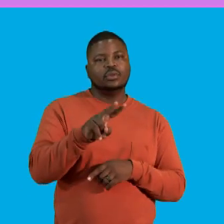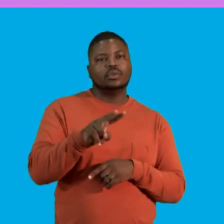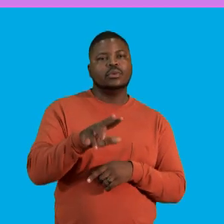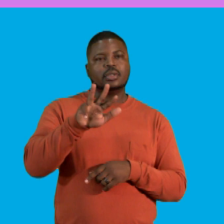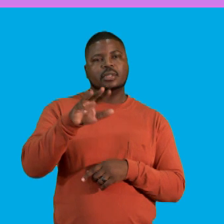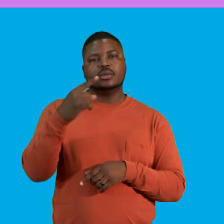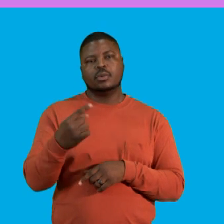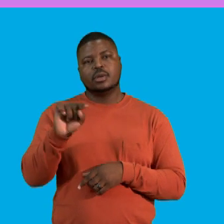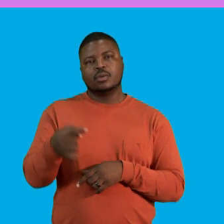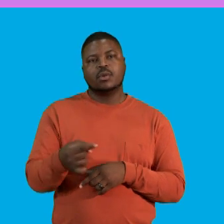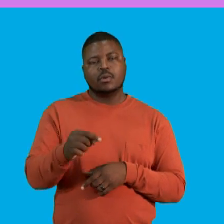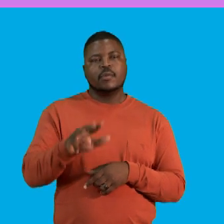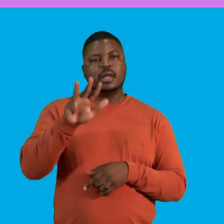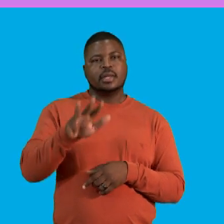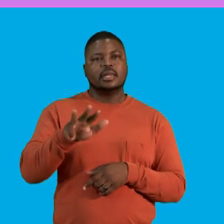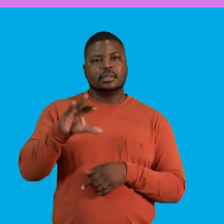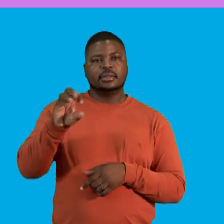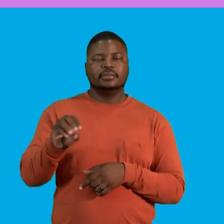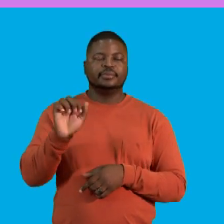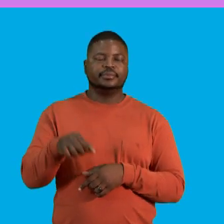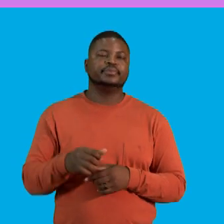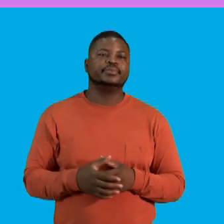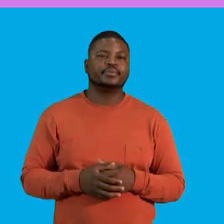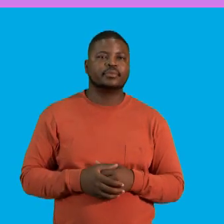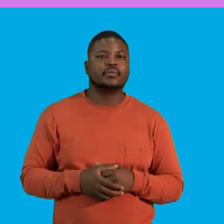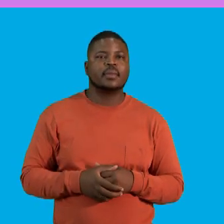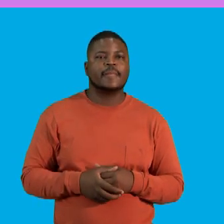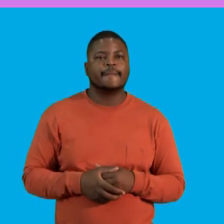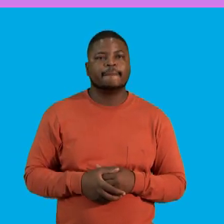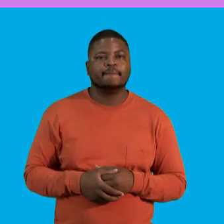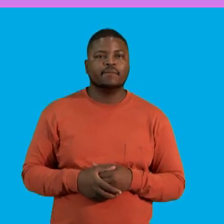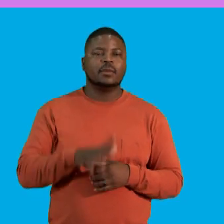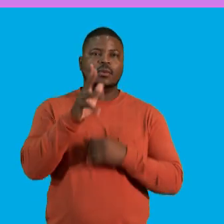291 rand 90 cents. That gives us